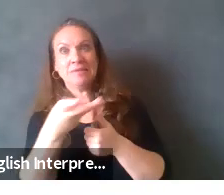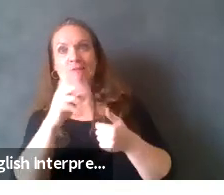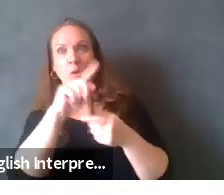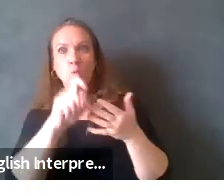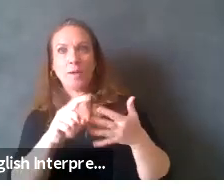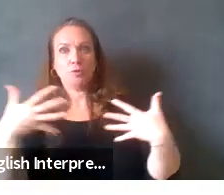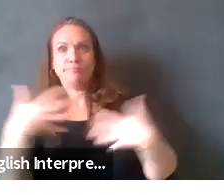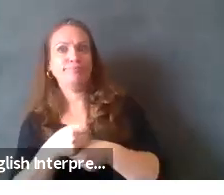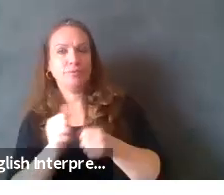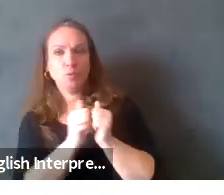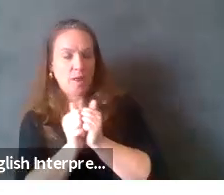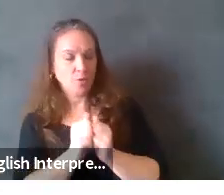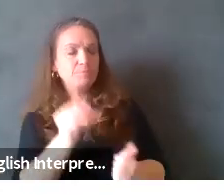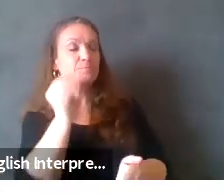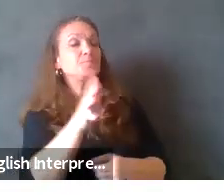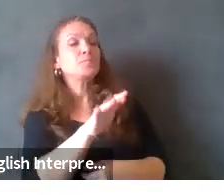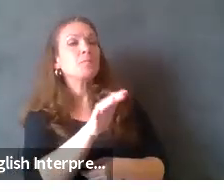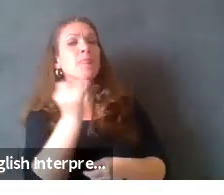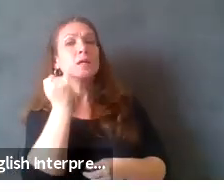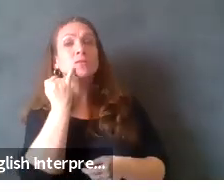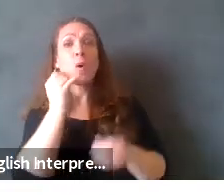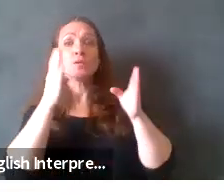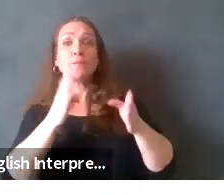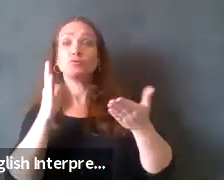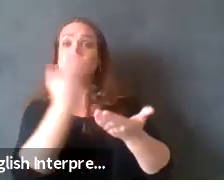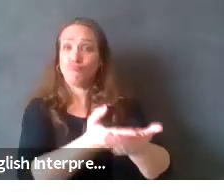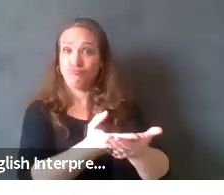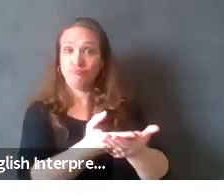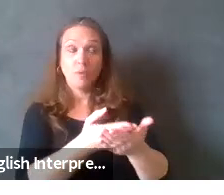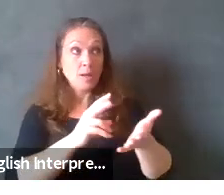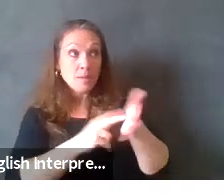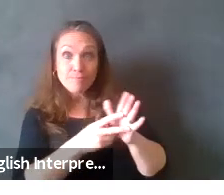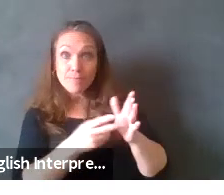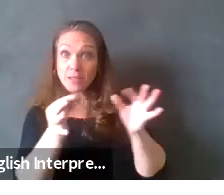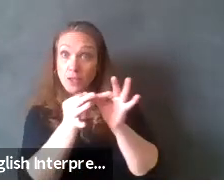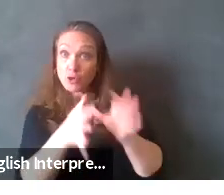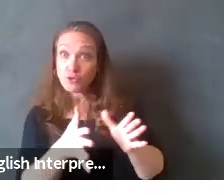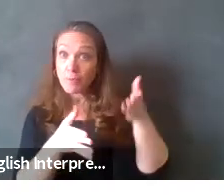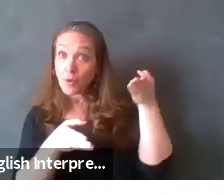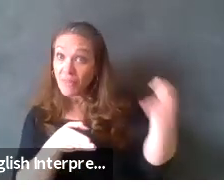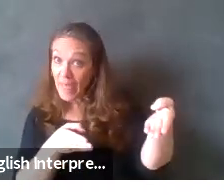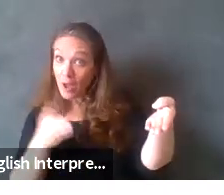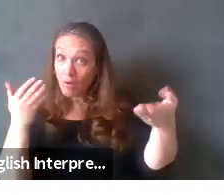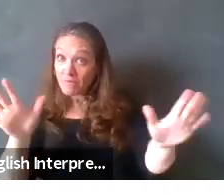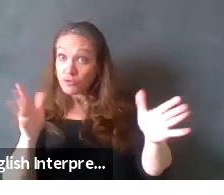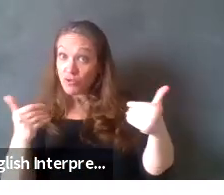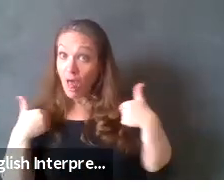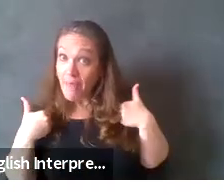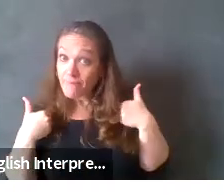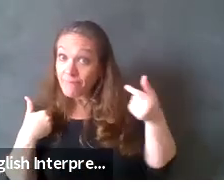someone is arriving, is there ASL interpreters available? Do you use video